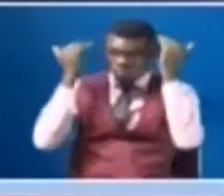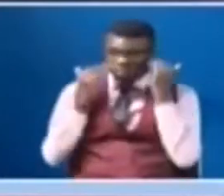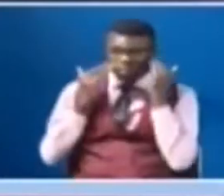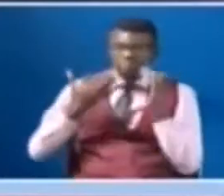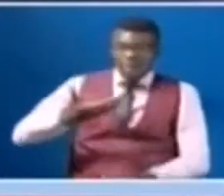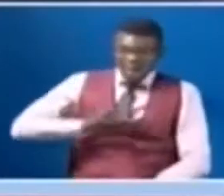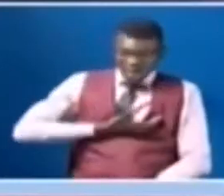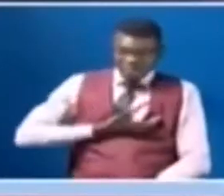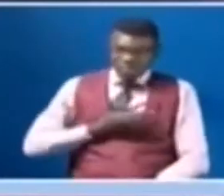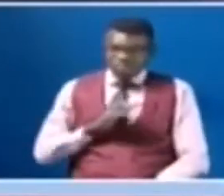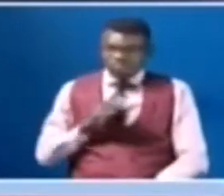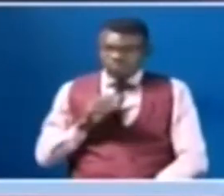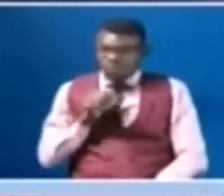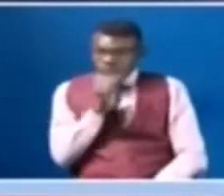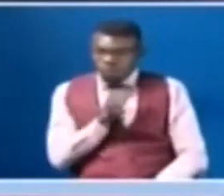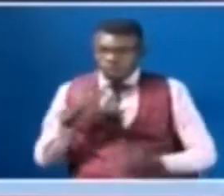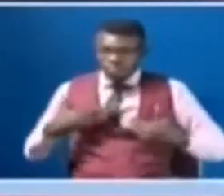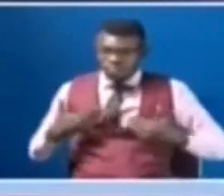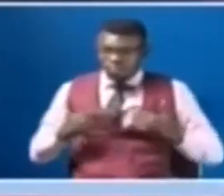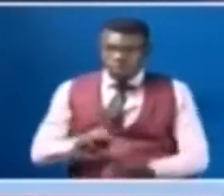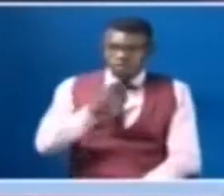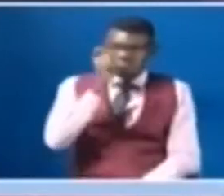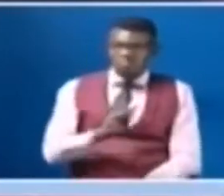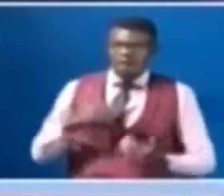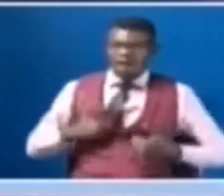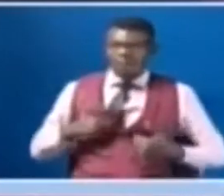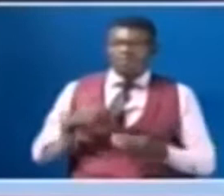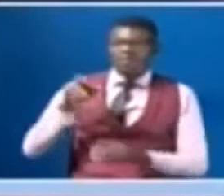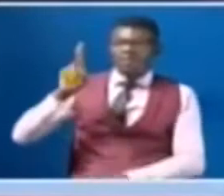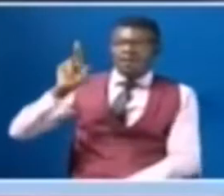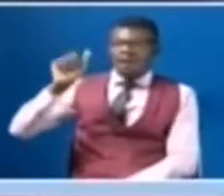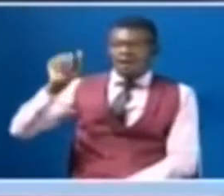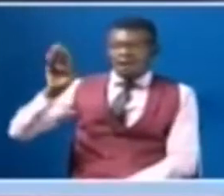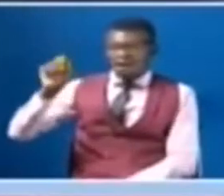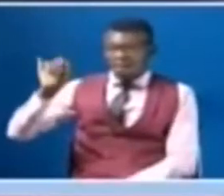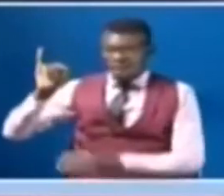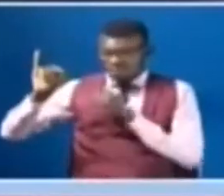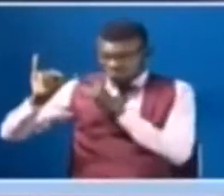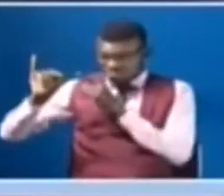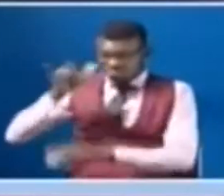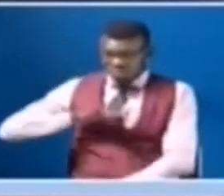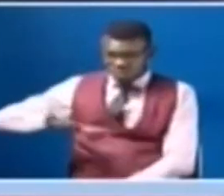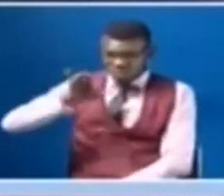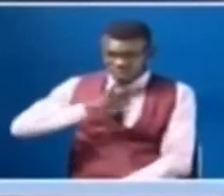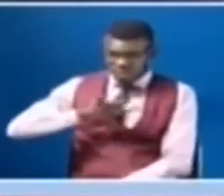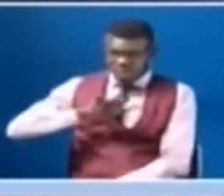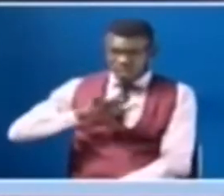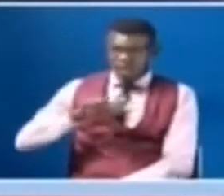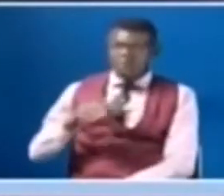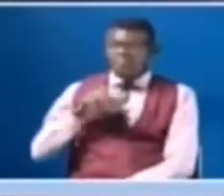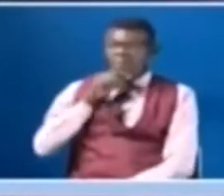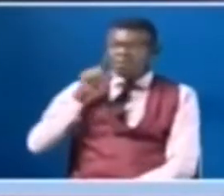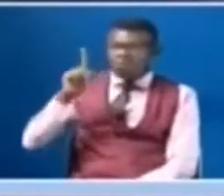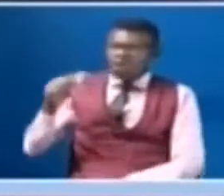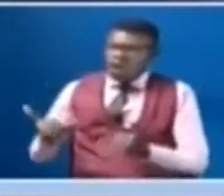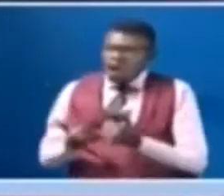judgment. At Rabai, there is such a traditional court where our reporter Tobias Chanji witnessed a verdict being passed on a man that